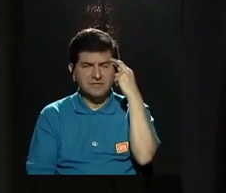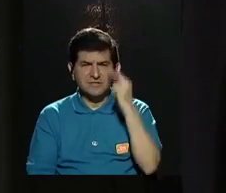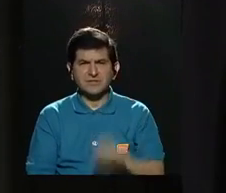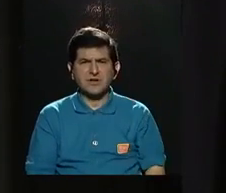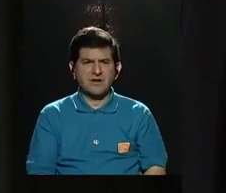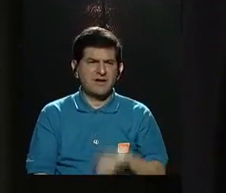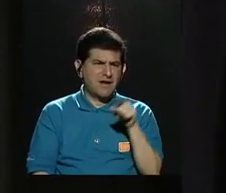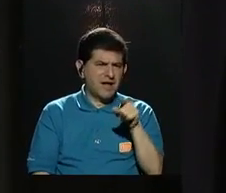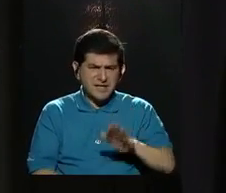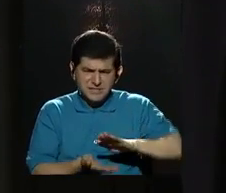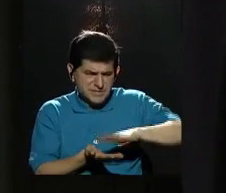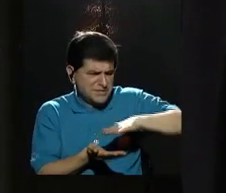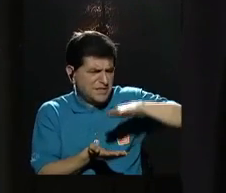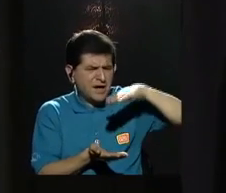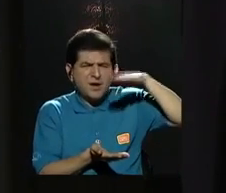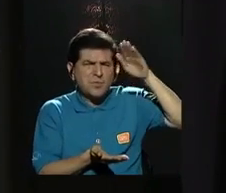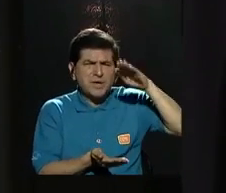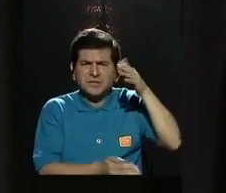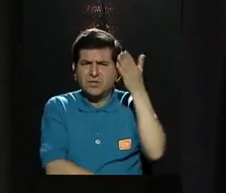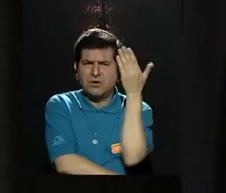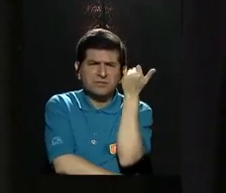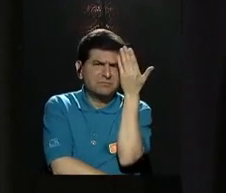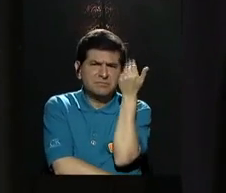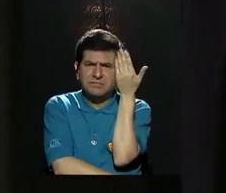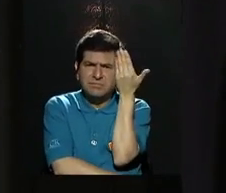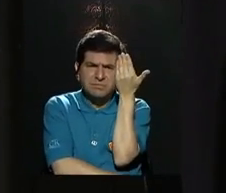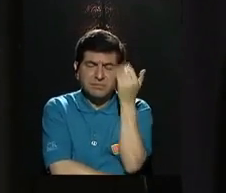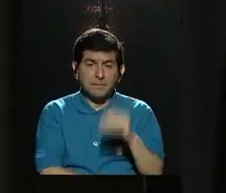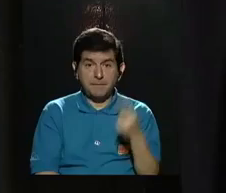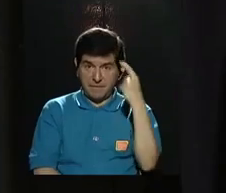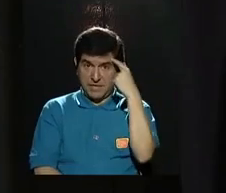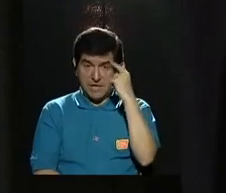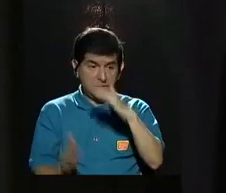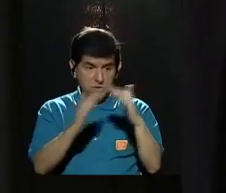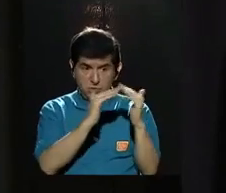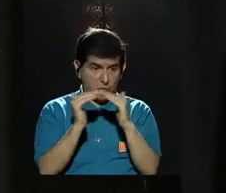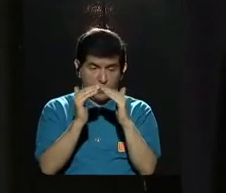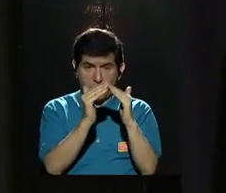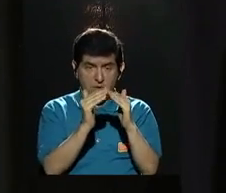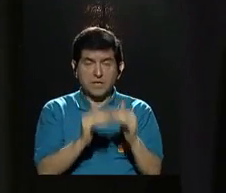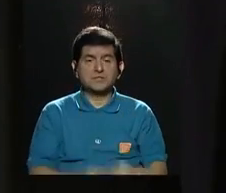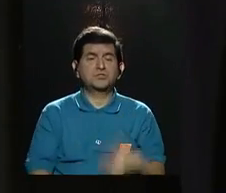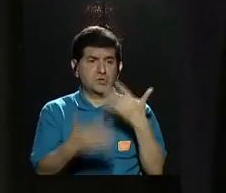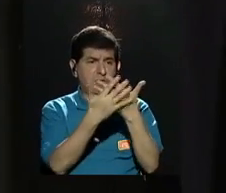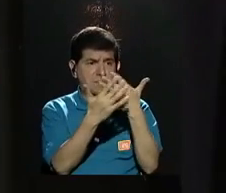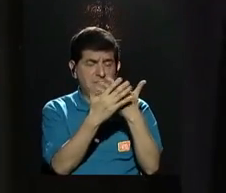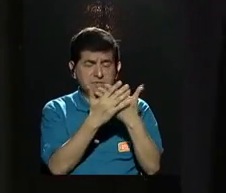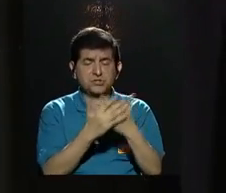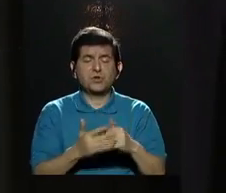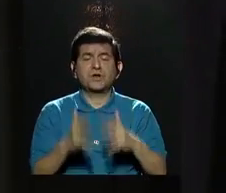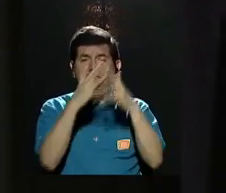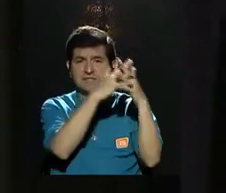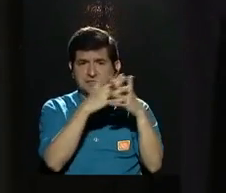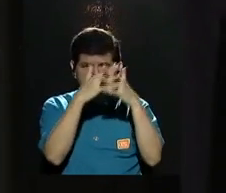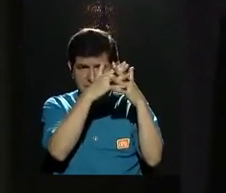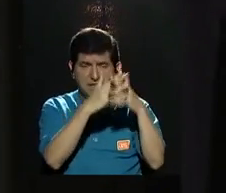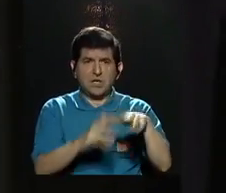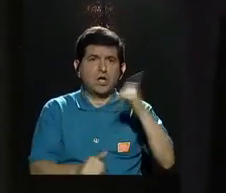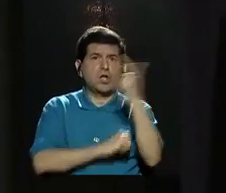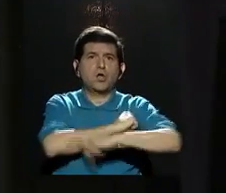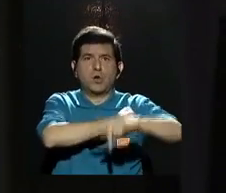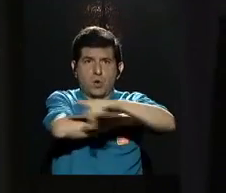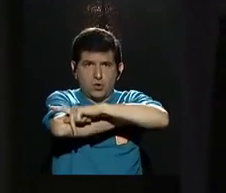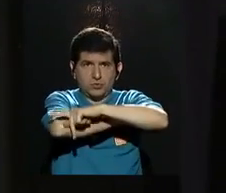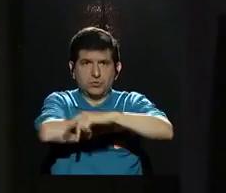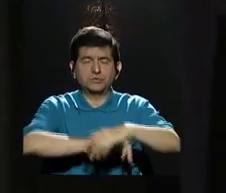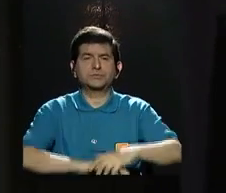increases in the imprisoned population in the US and in other countries